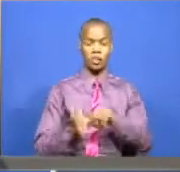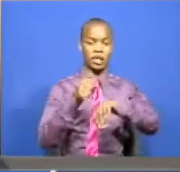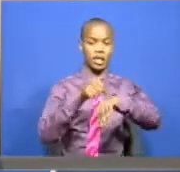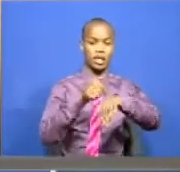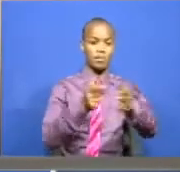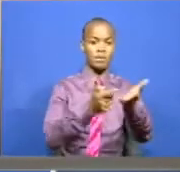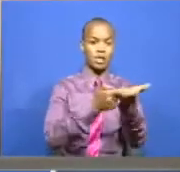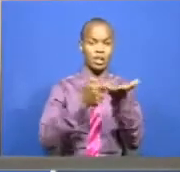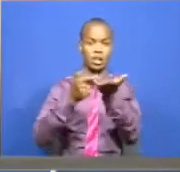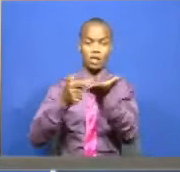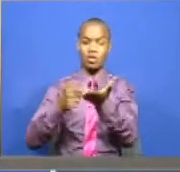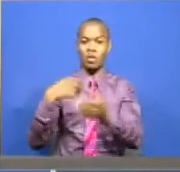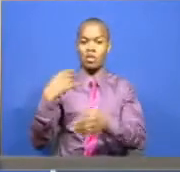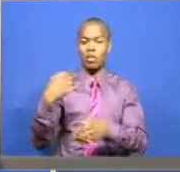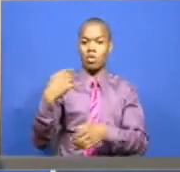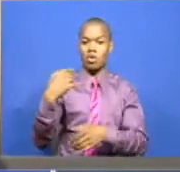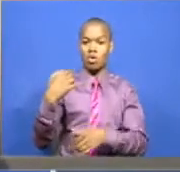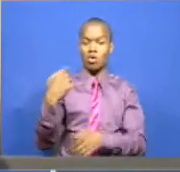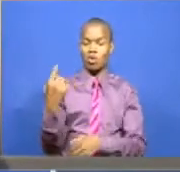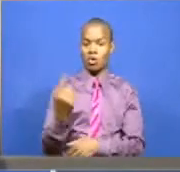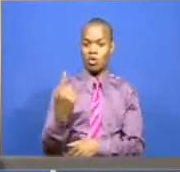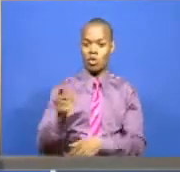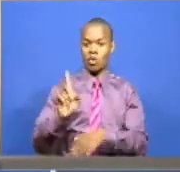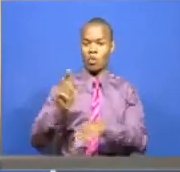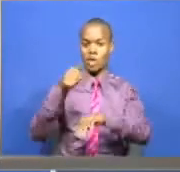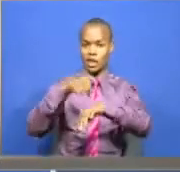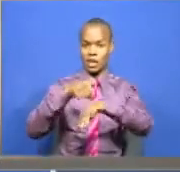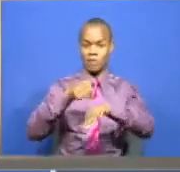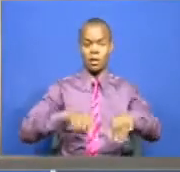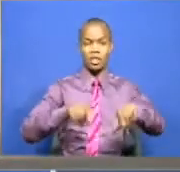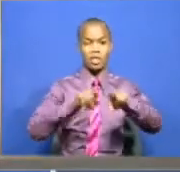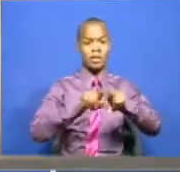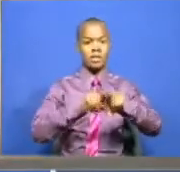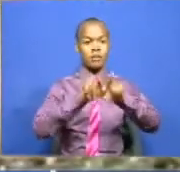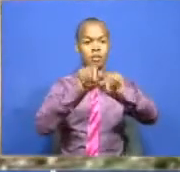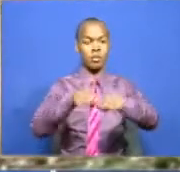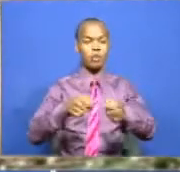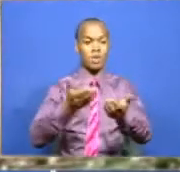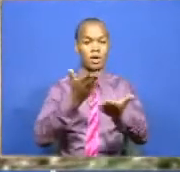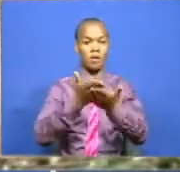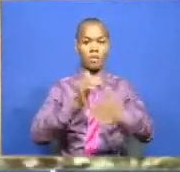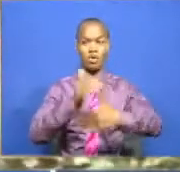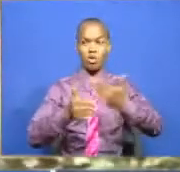we negotiate once, and then it applies to all farms.